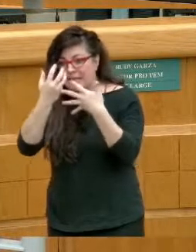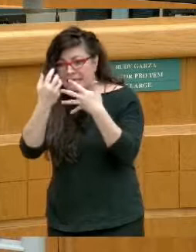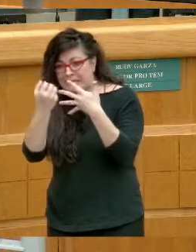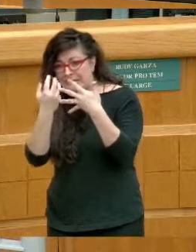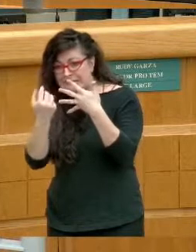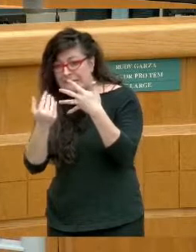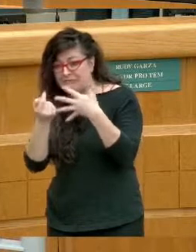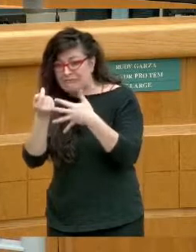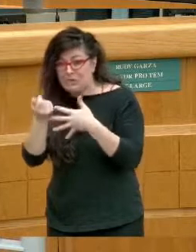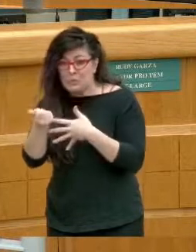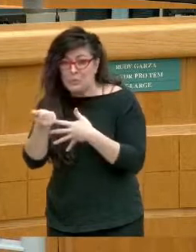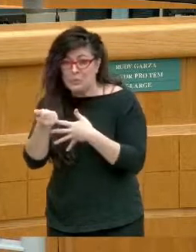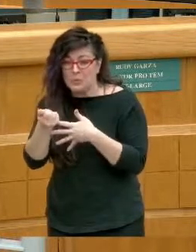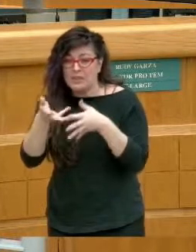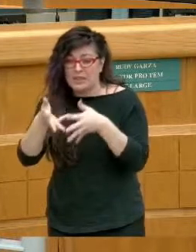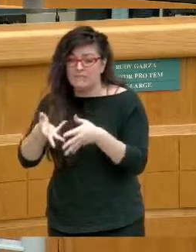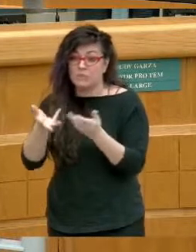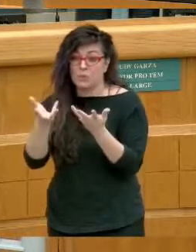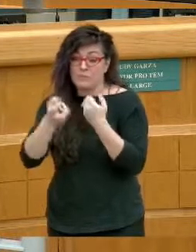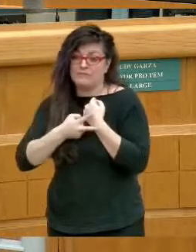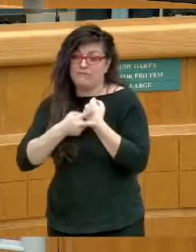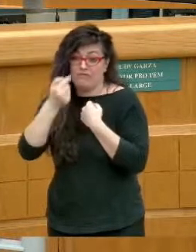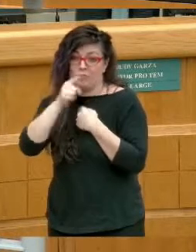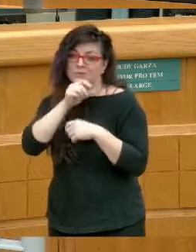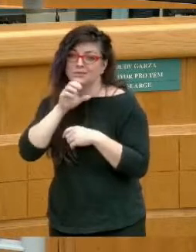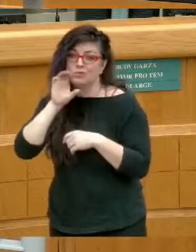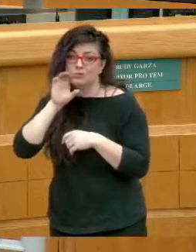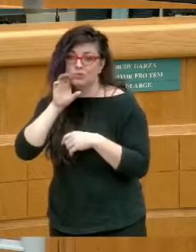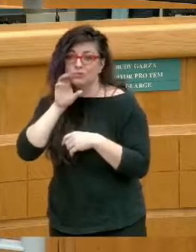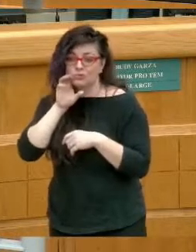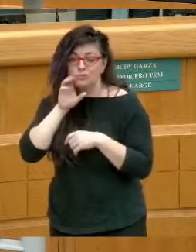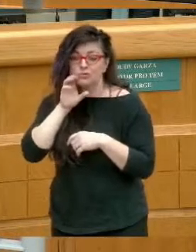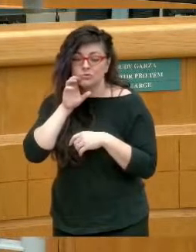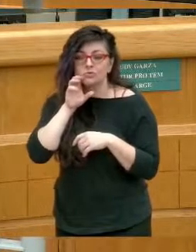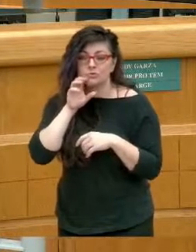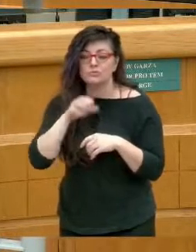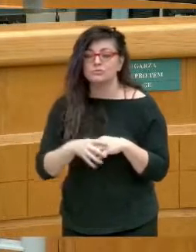for the senior facilities that we're going to be targeting to be testing.